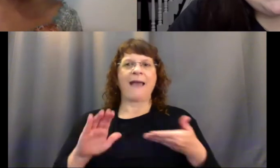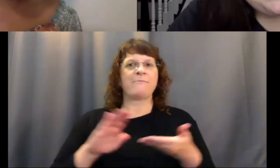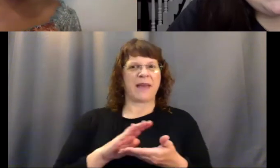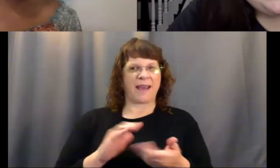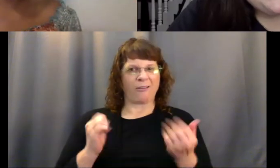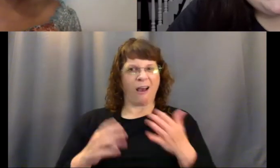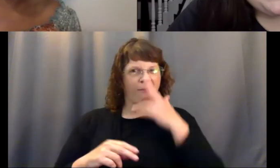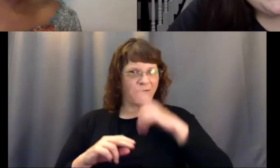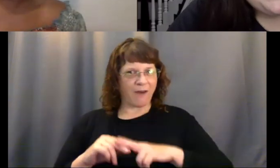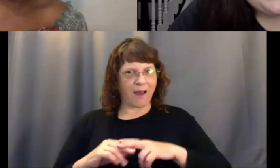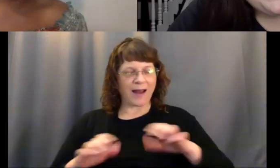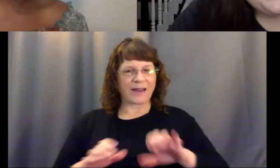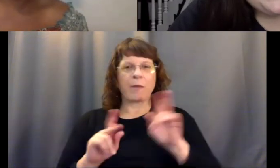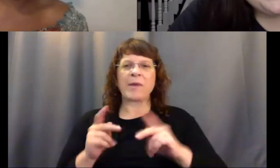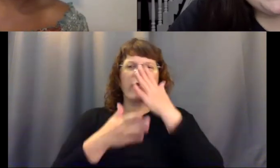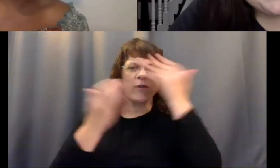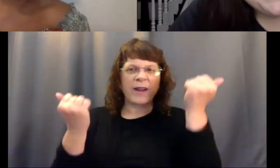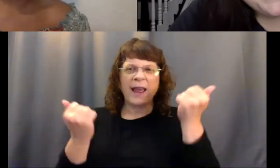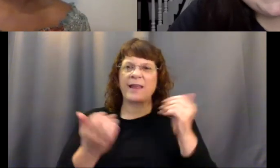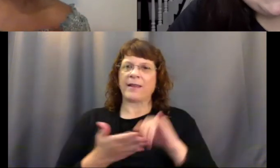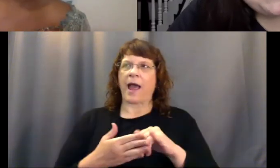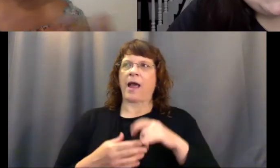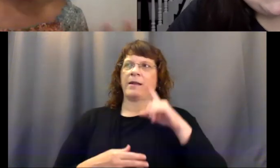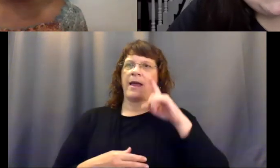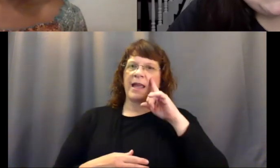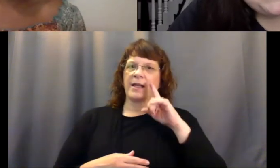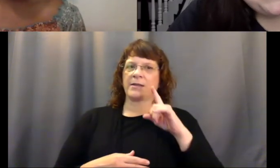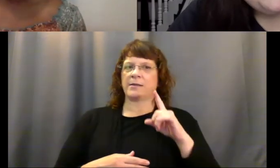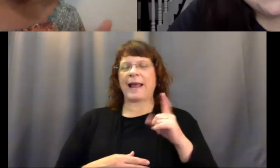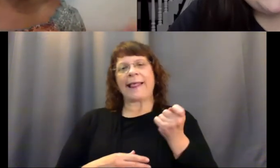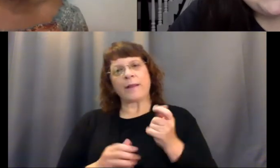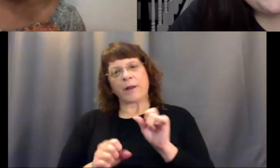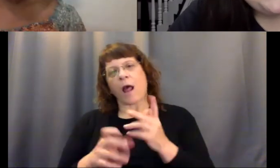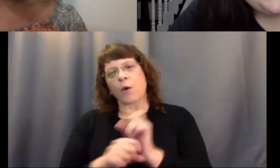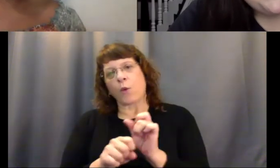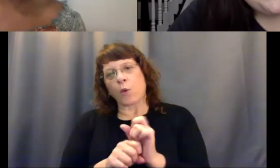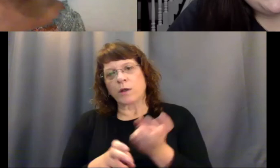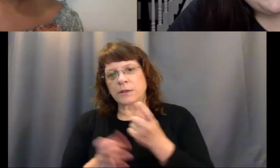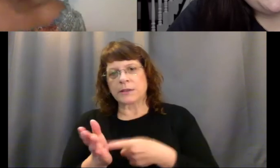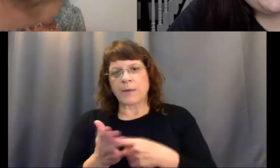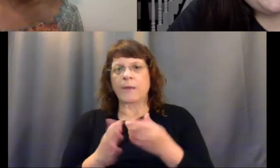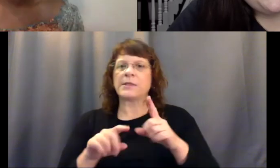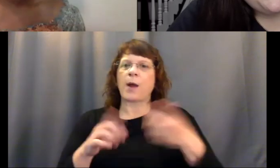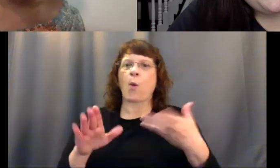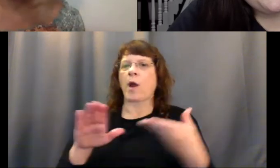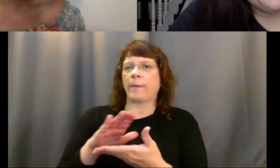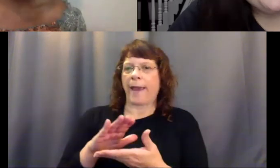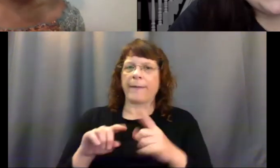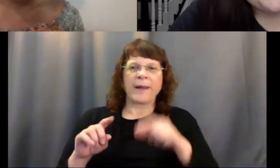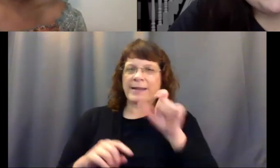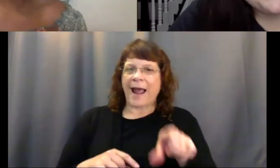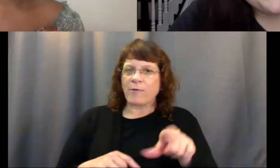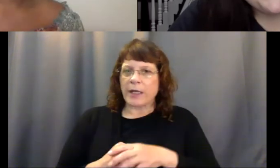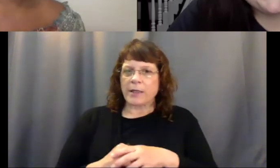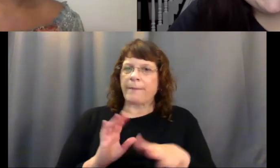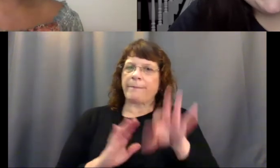fun activity that people forget about, and they think that it is a little tedious sometimes depending on what you bake, but it doesn't have to be. You can pick an easier